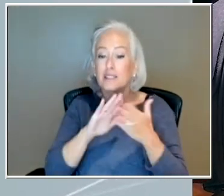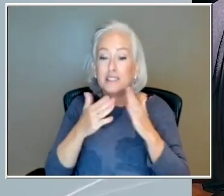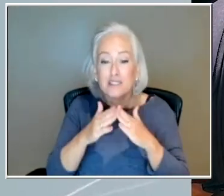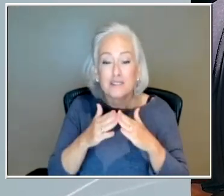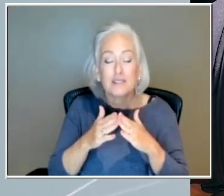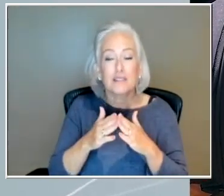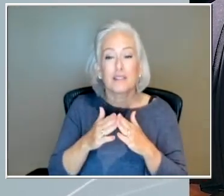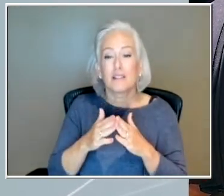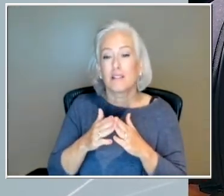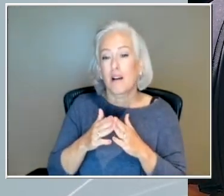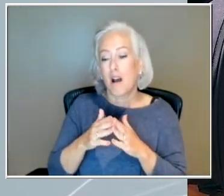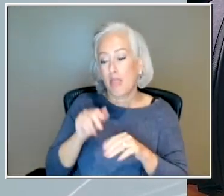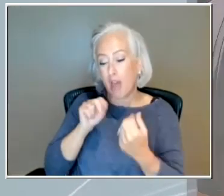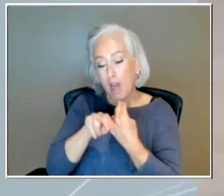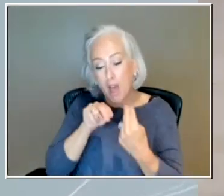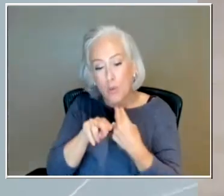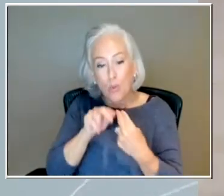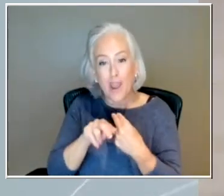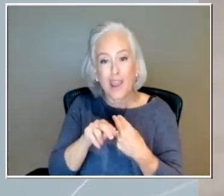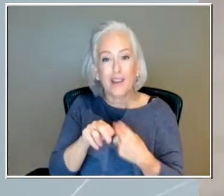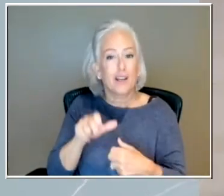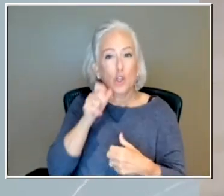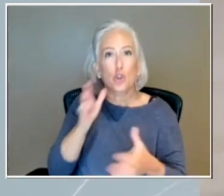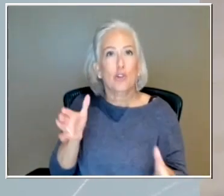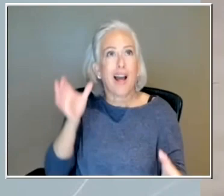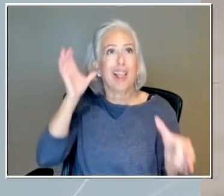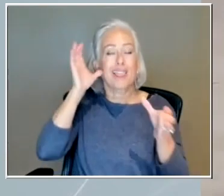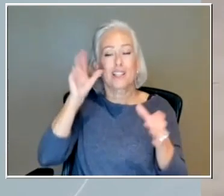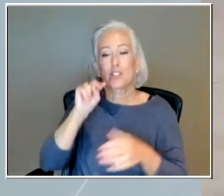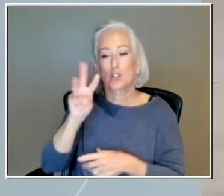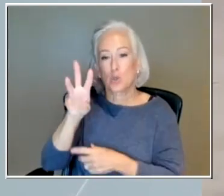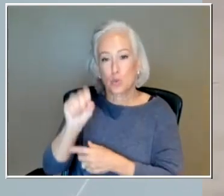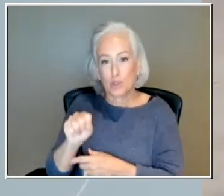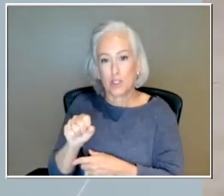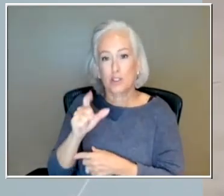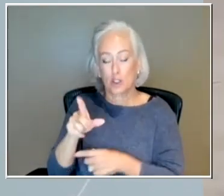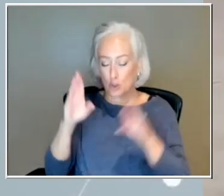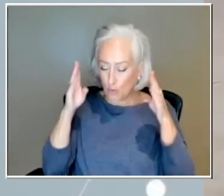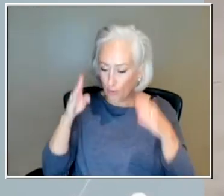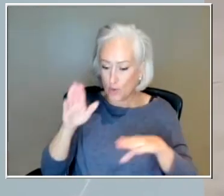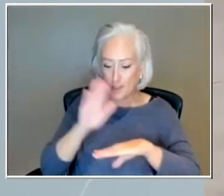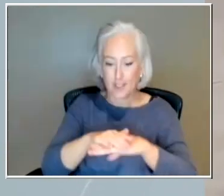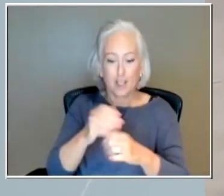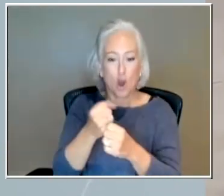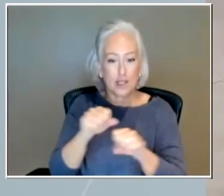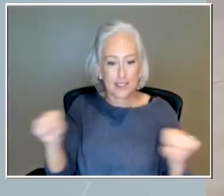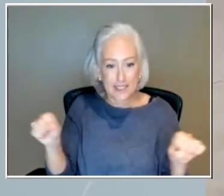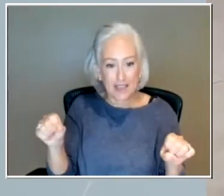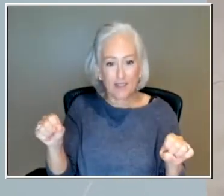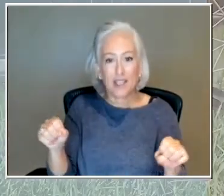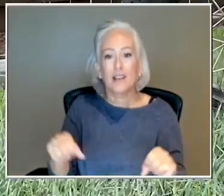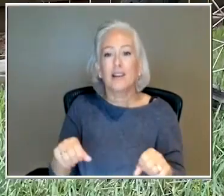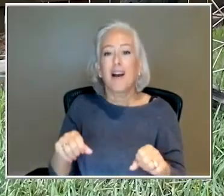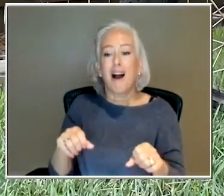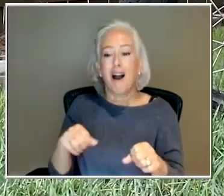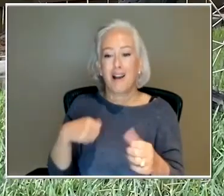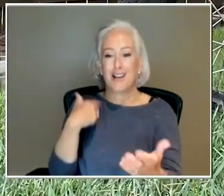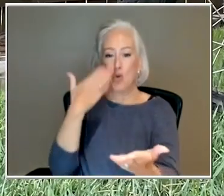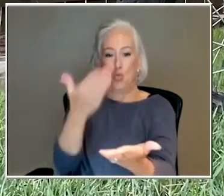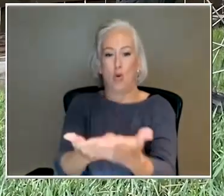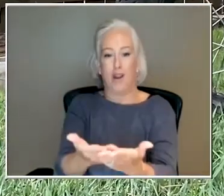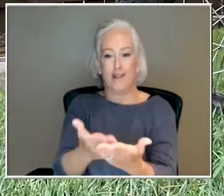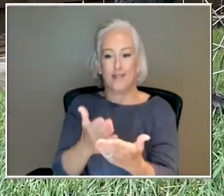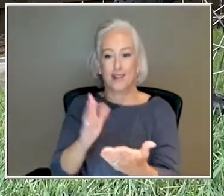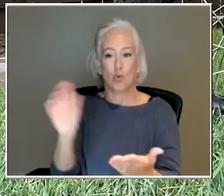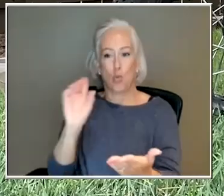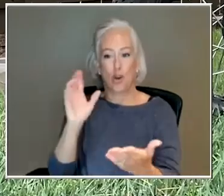to news, you just are out on the road, you're focusing on being safe, you're focusing on finishing the race. And when you're out there,